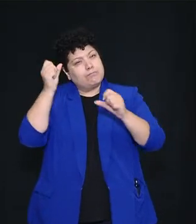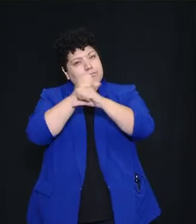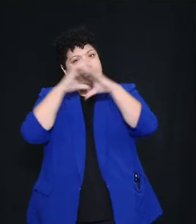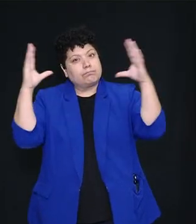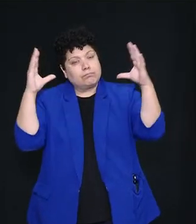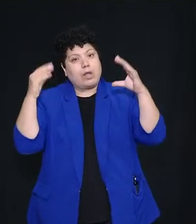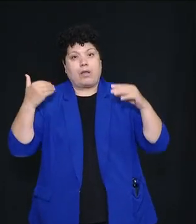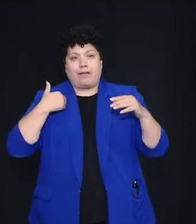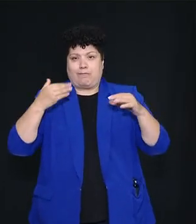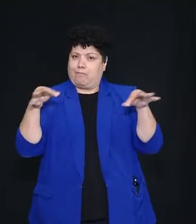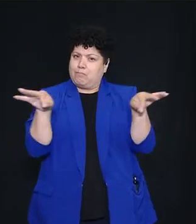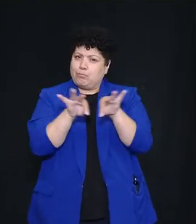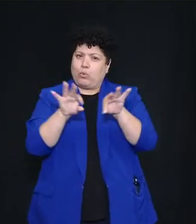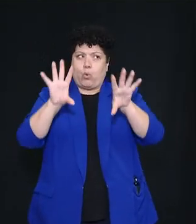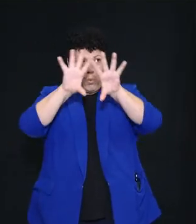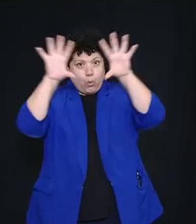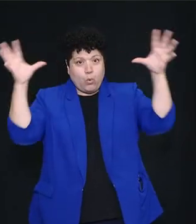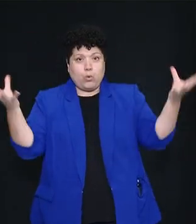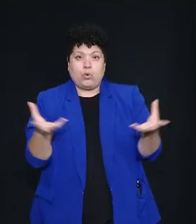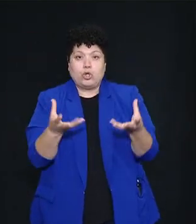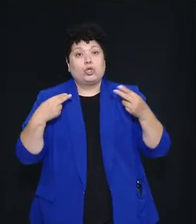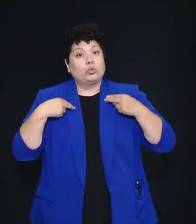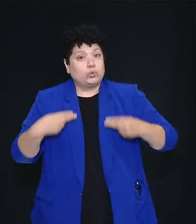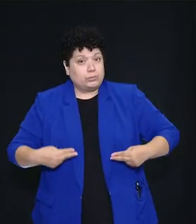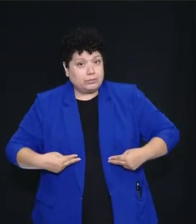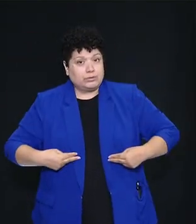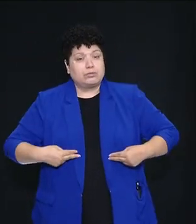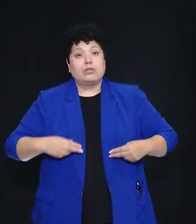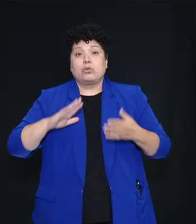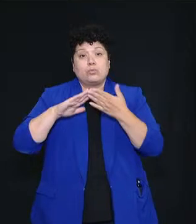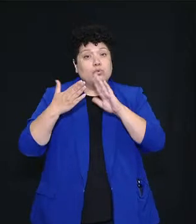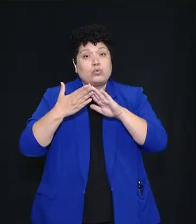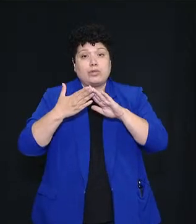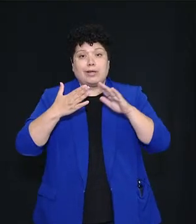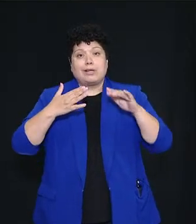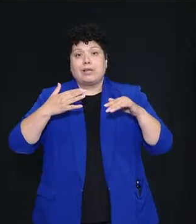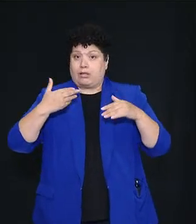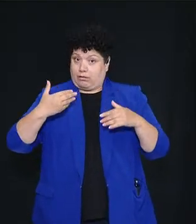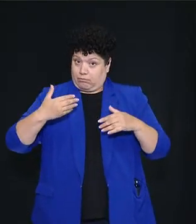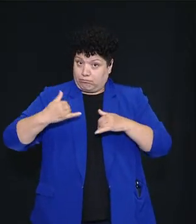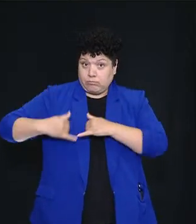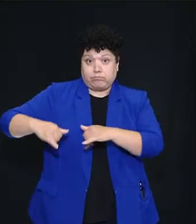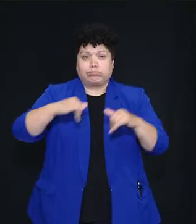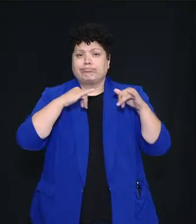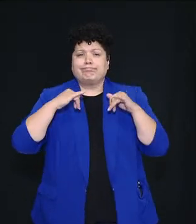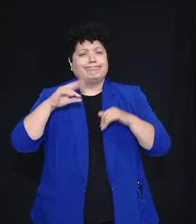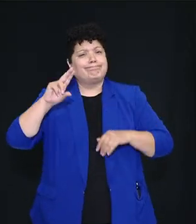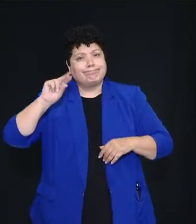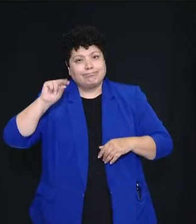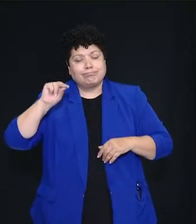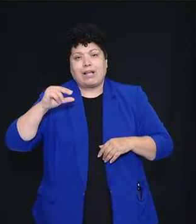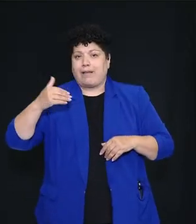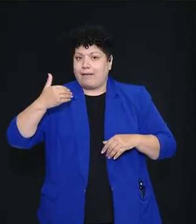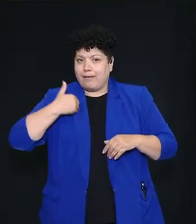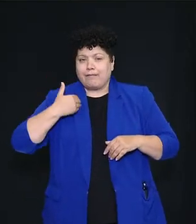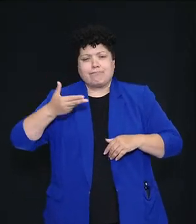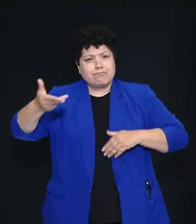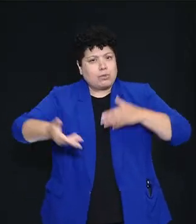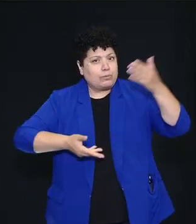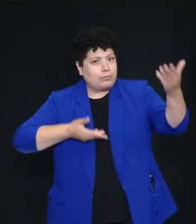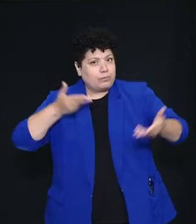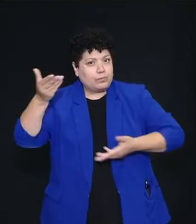the importance of developing human communities that are not blandly uniform, but truly open and